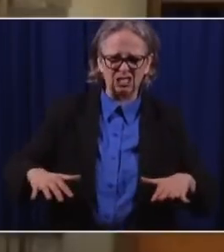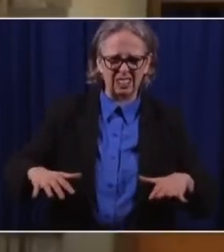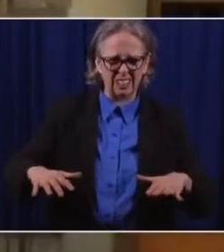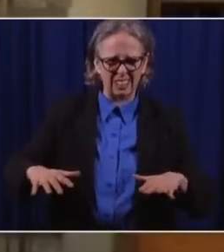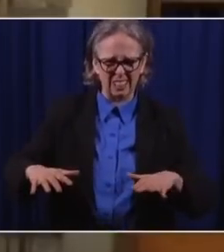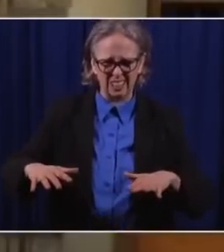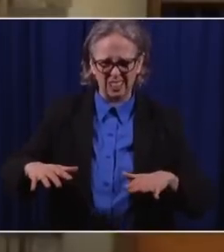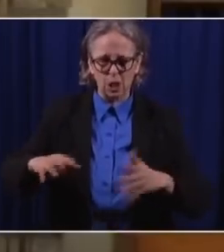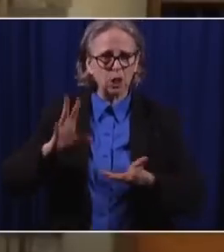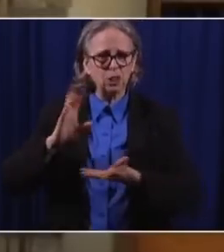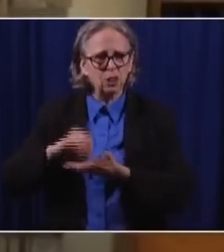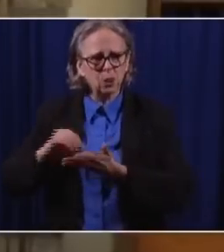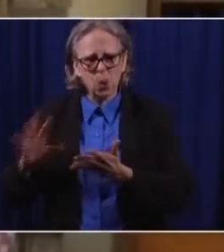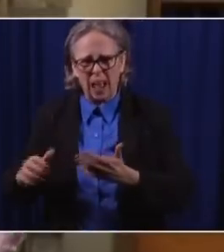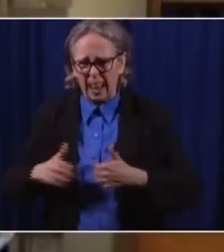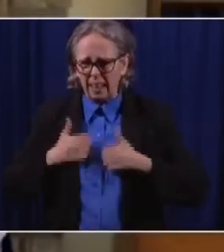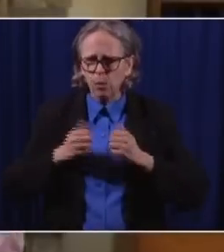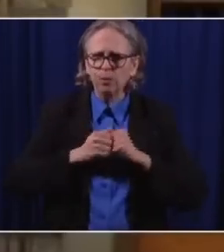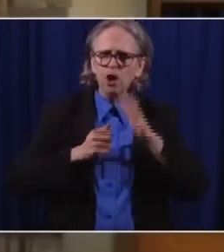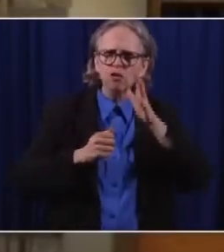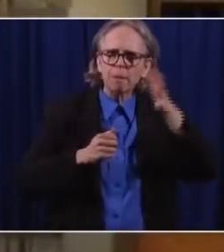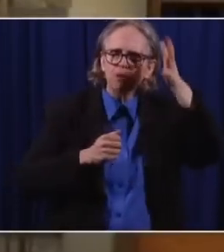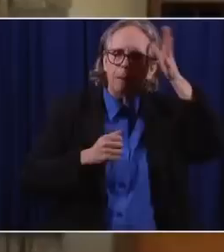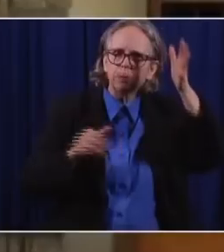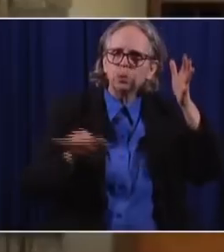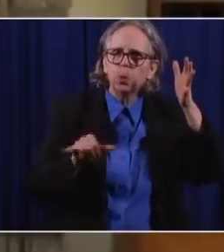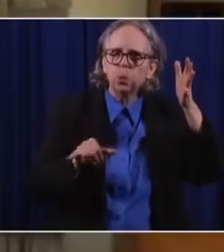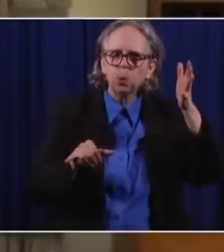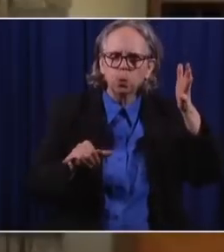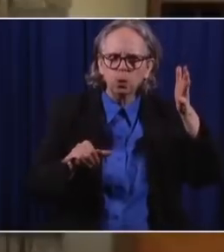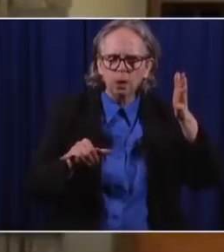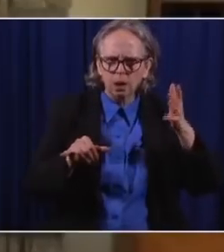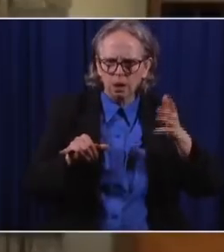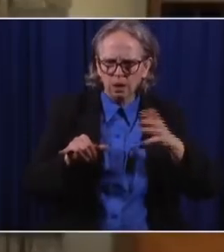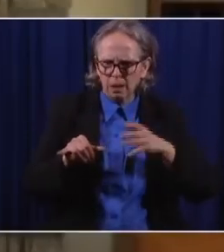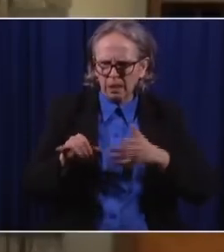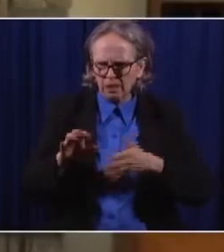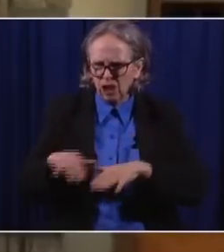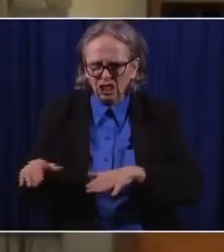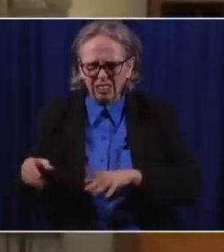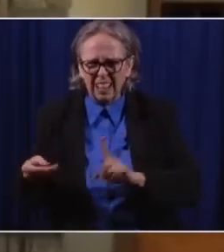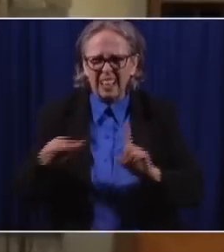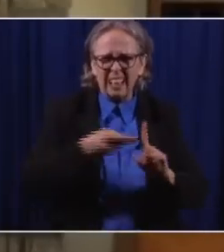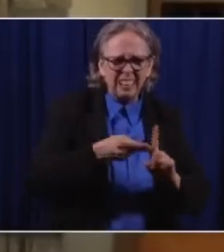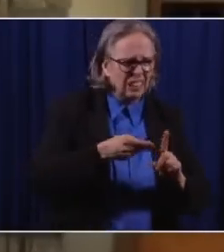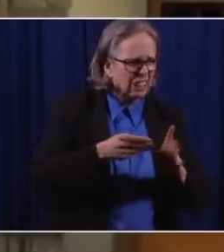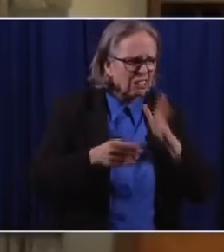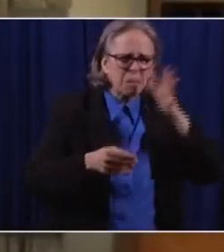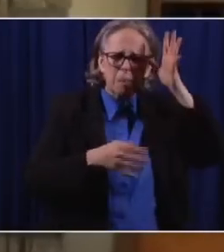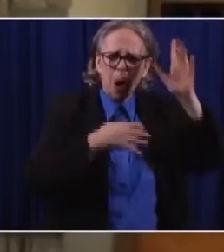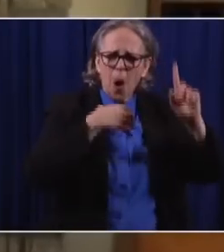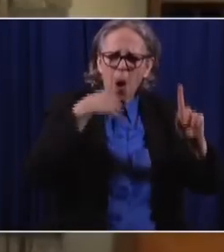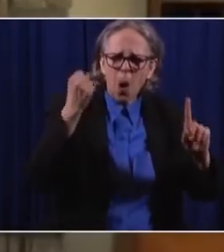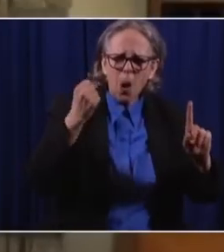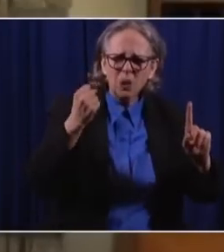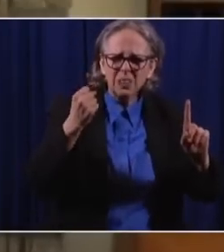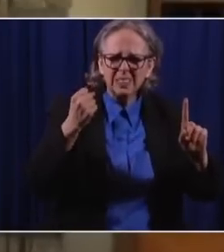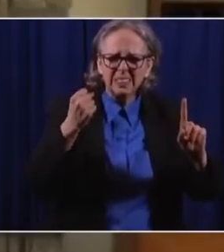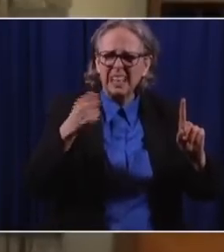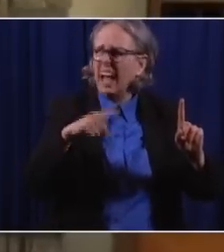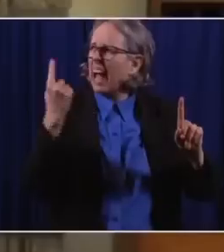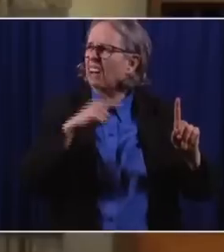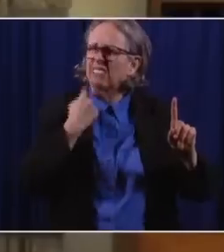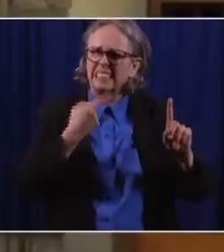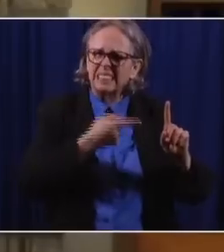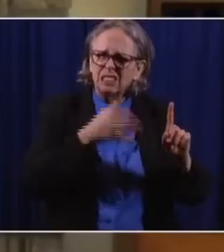grandparents, some 50, 60, 70 years old. And so again, we worry about that. So it's that vulnerable